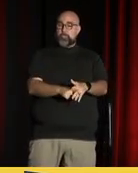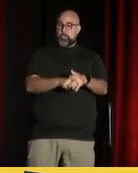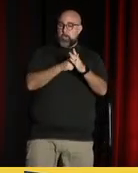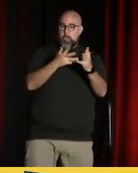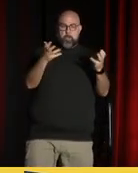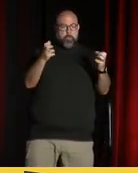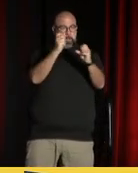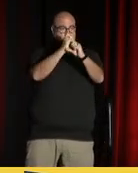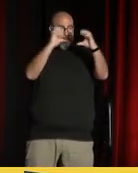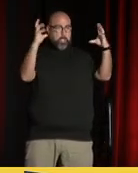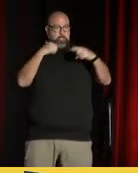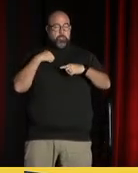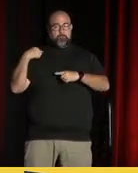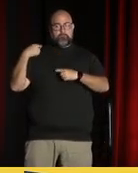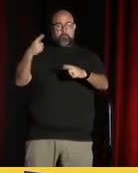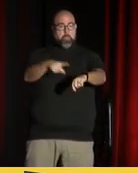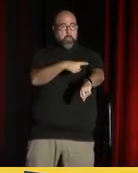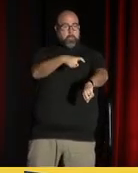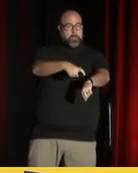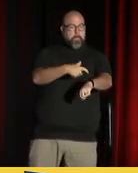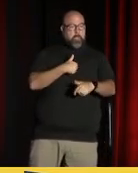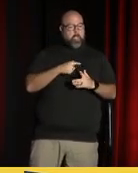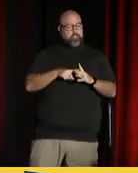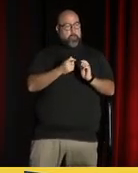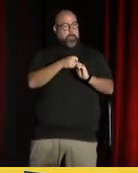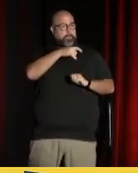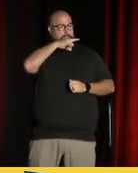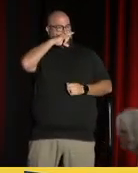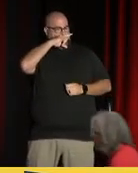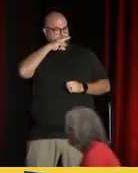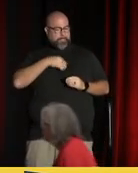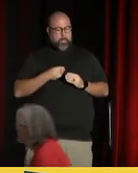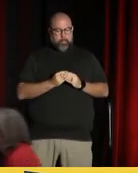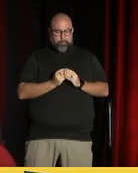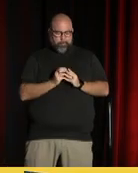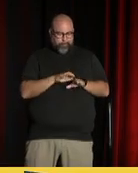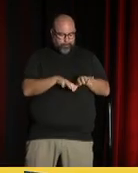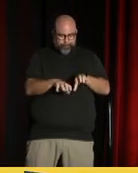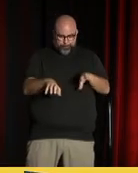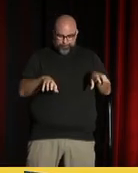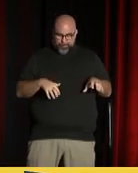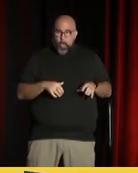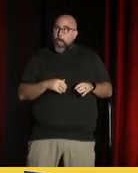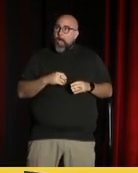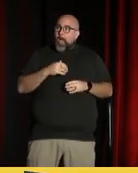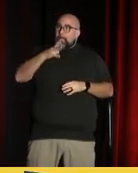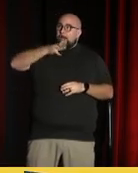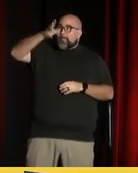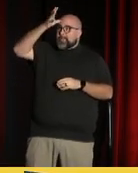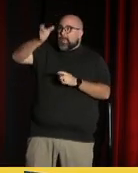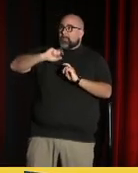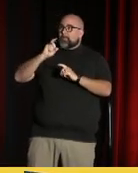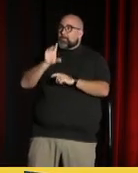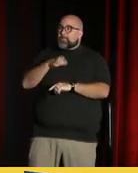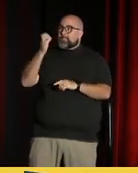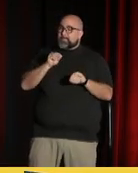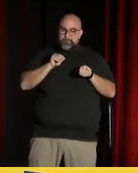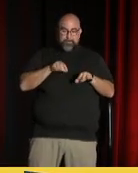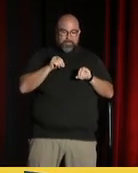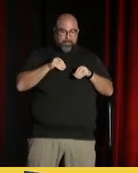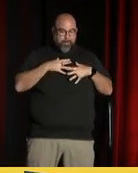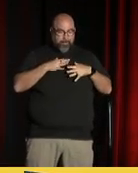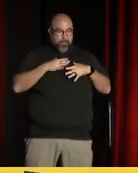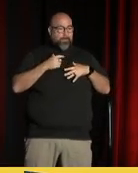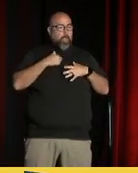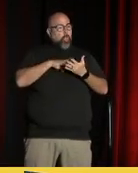magic for a long time. Started when I was a little kid with one of those magic sets that my mom and dad got me for Christmas. I learned all those